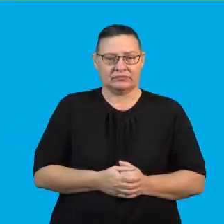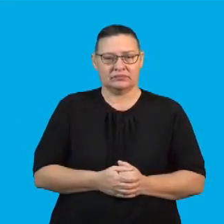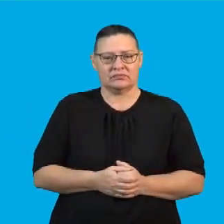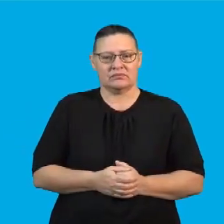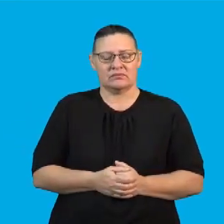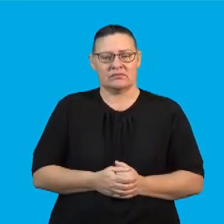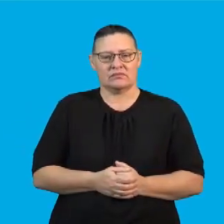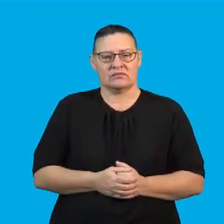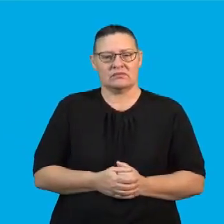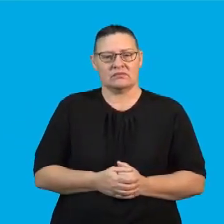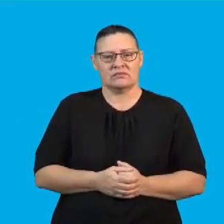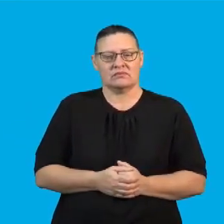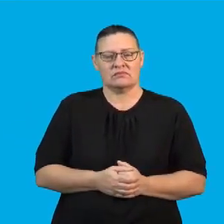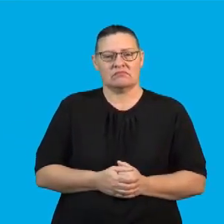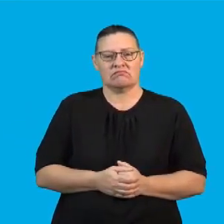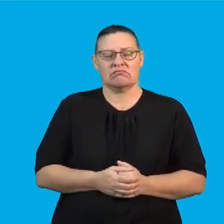When we look at